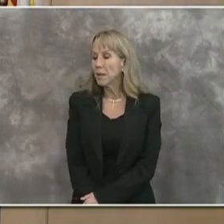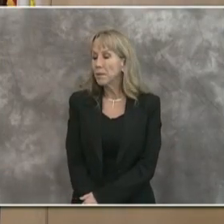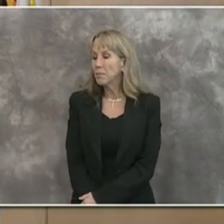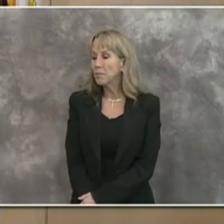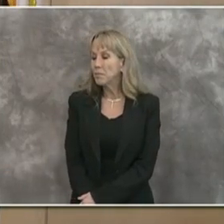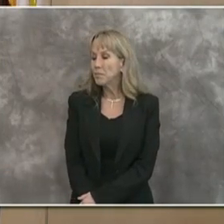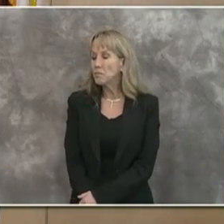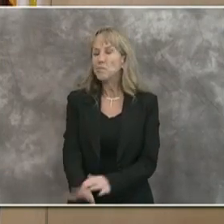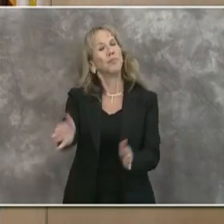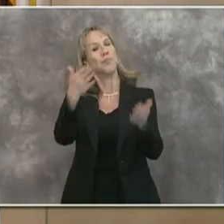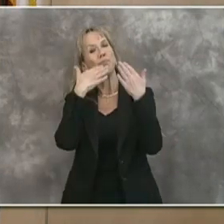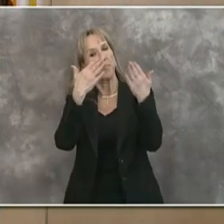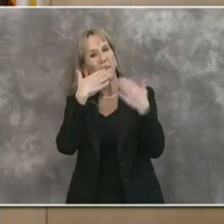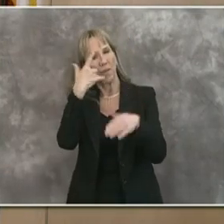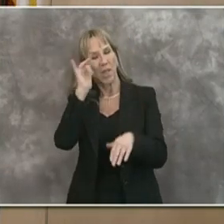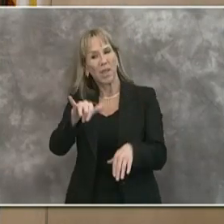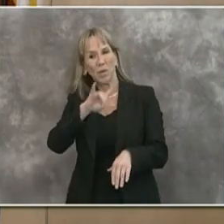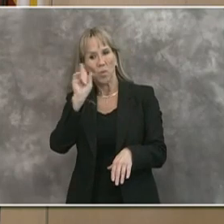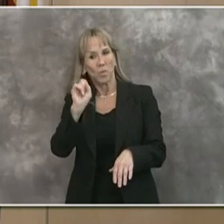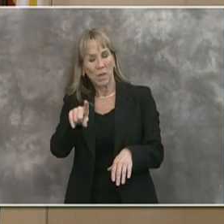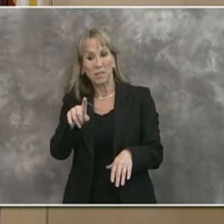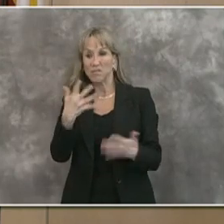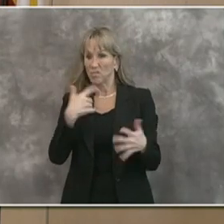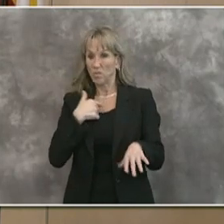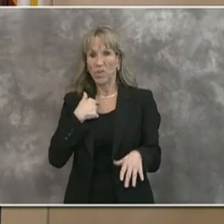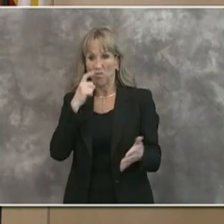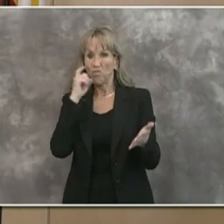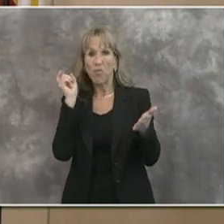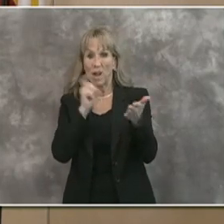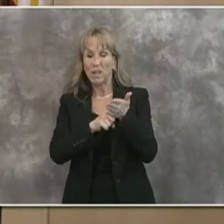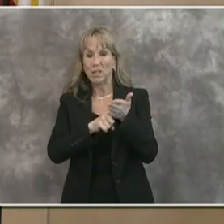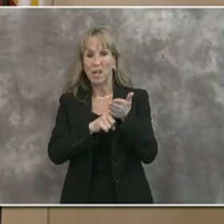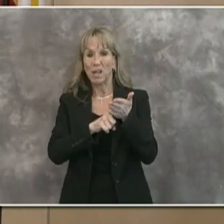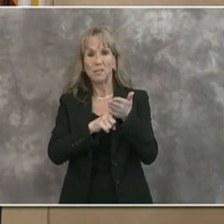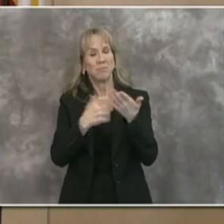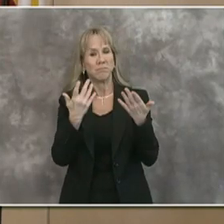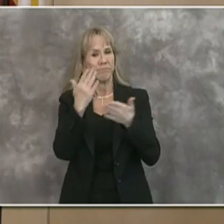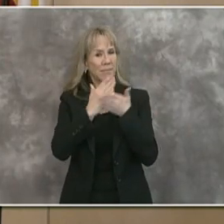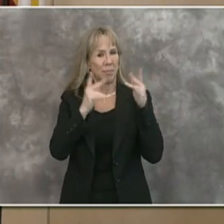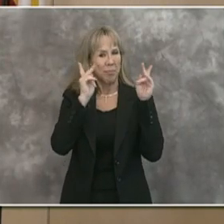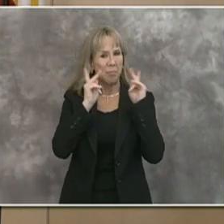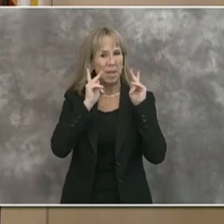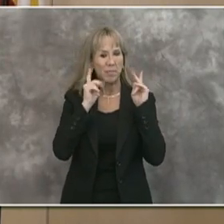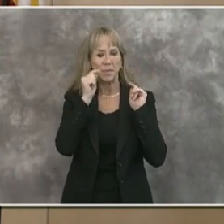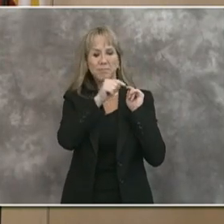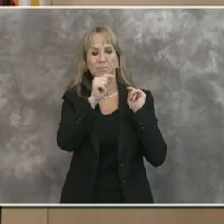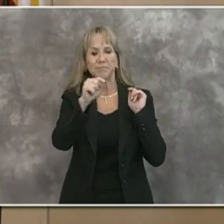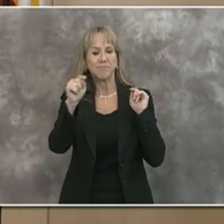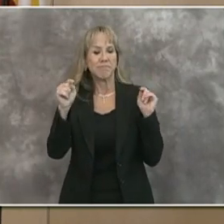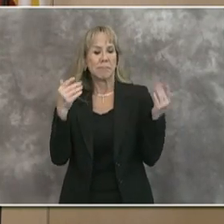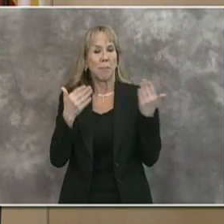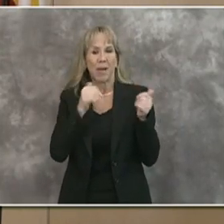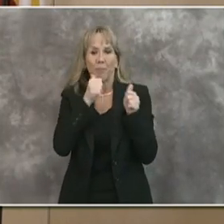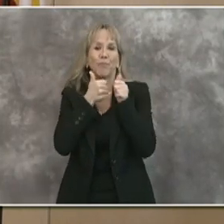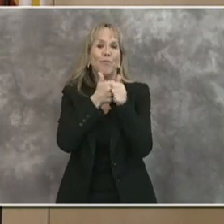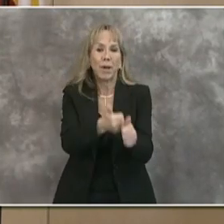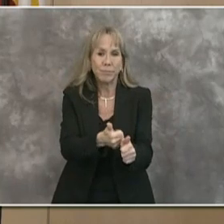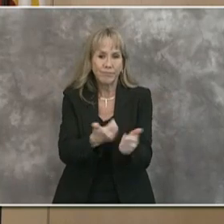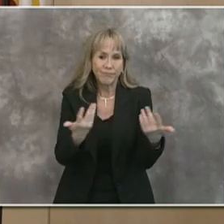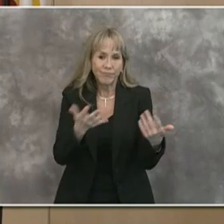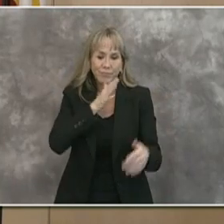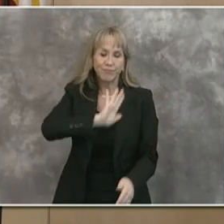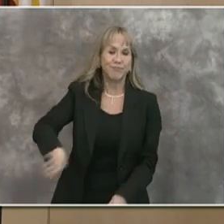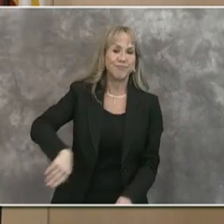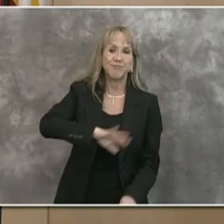So thank you for the question. And we recognize that some people are not going to adhere, but we